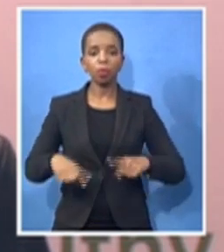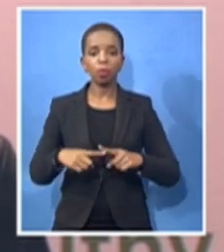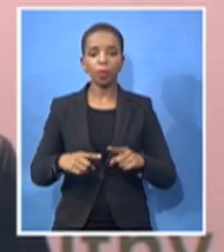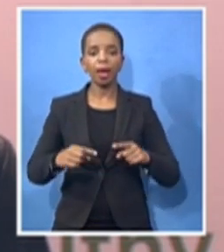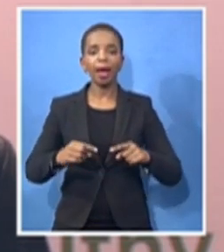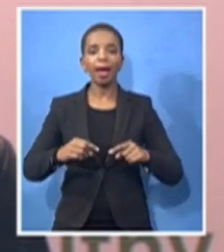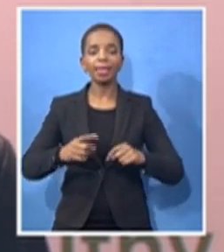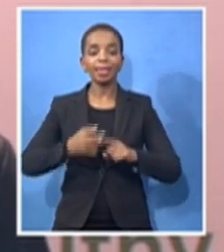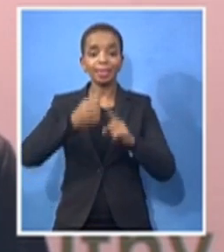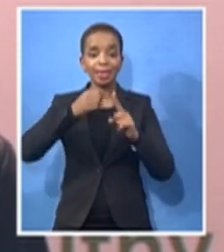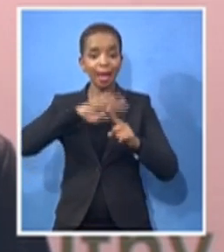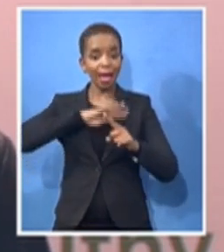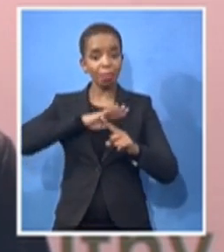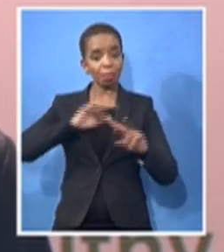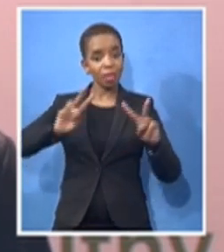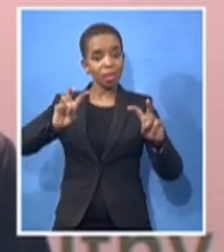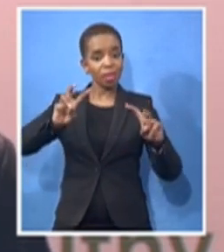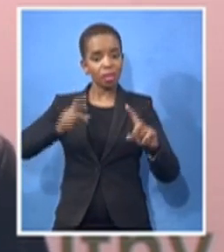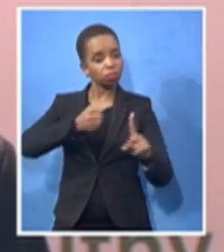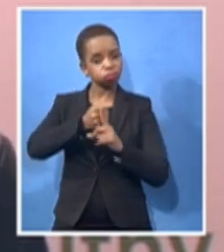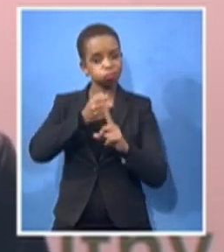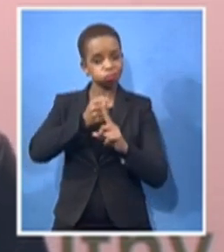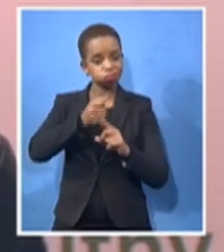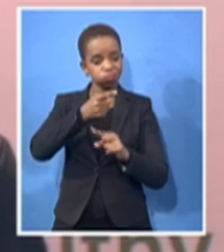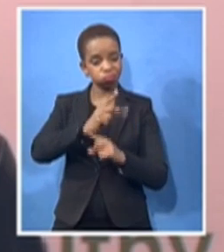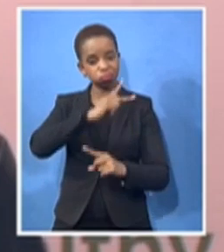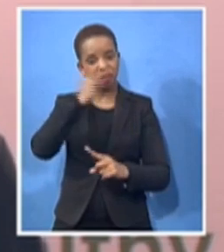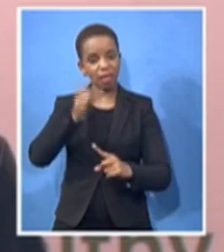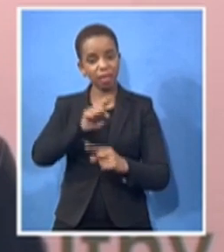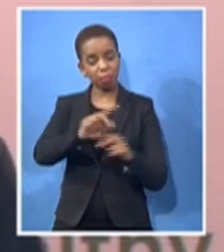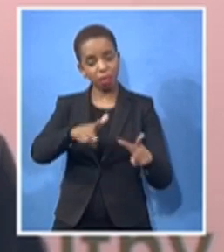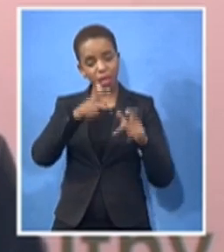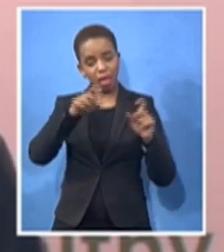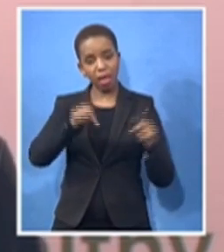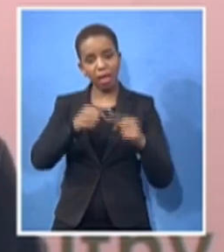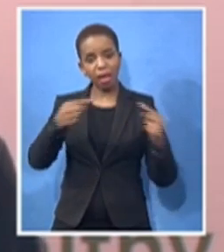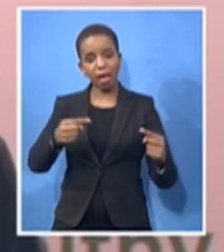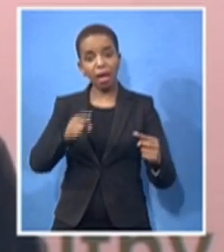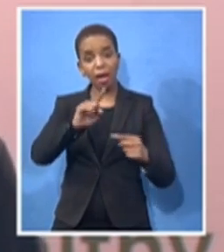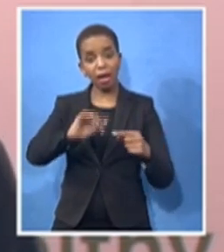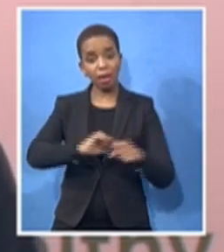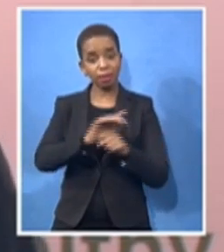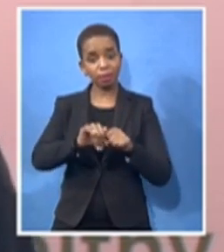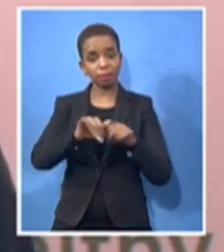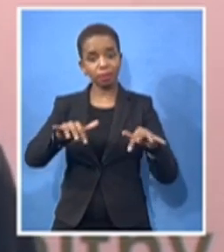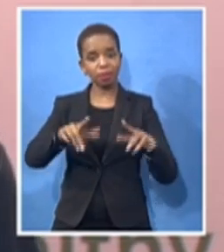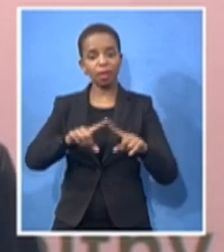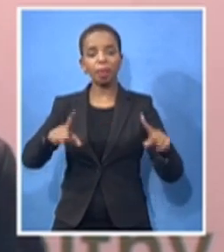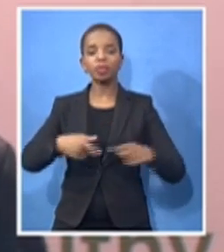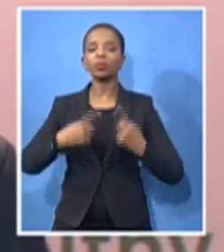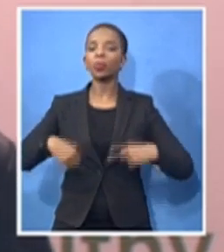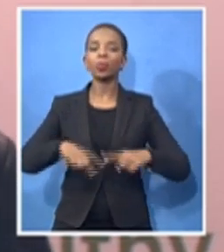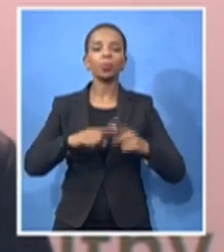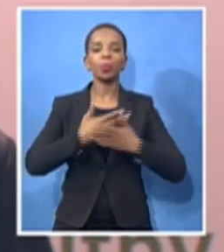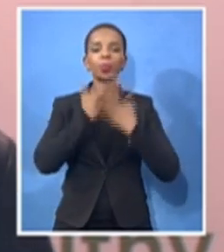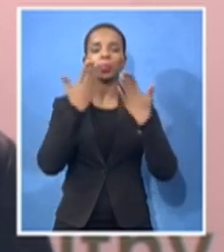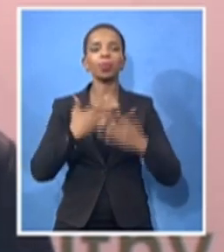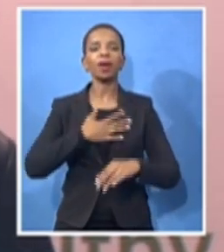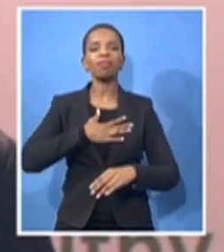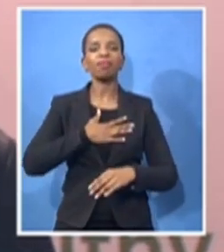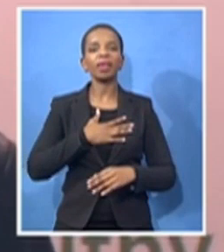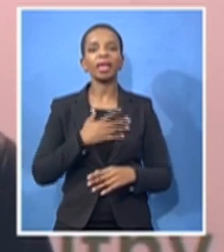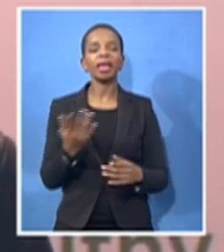but we don't feel in any way weakened, because we have